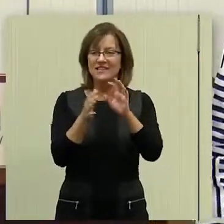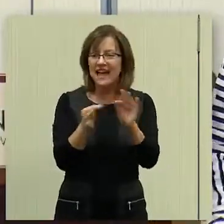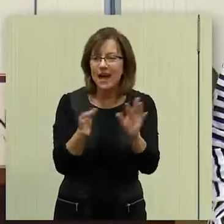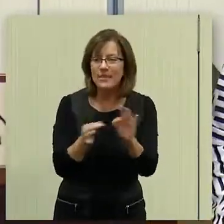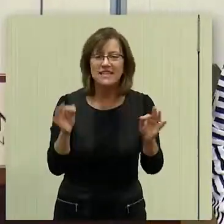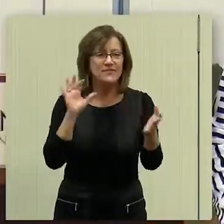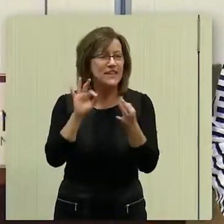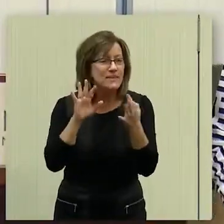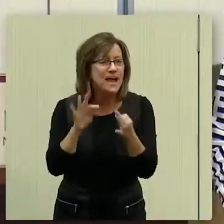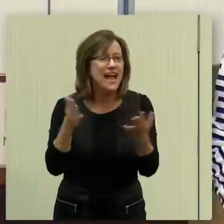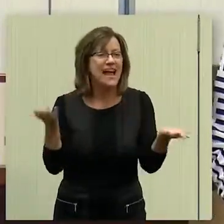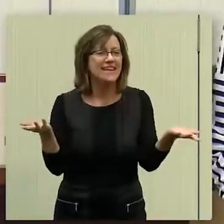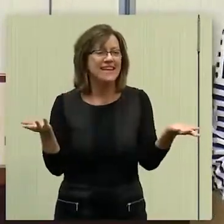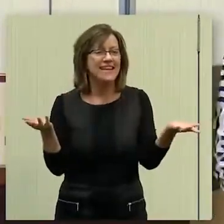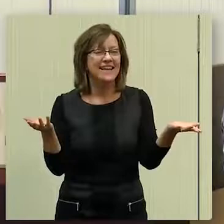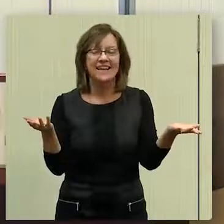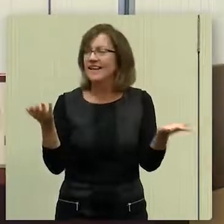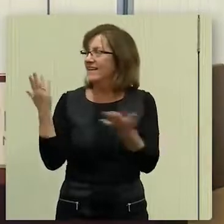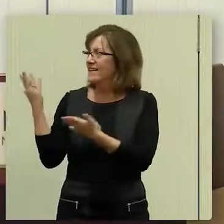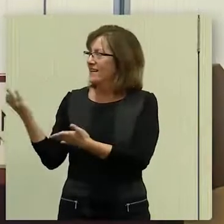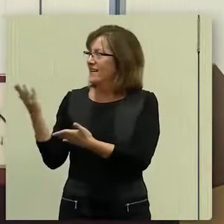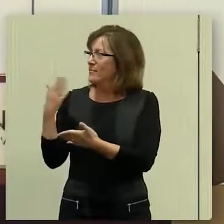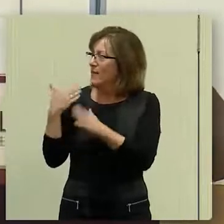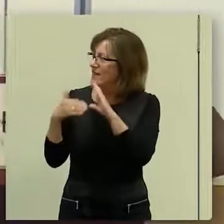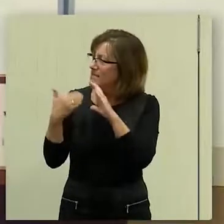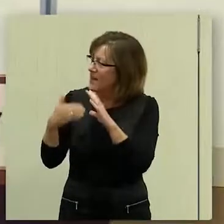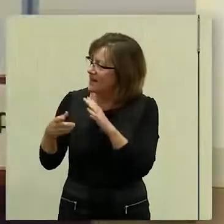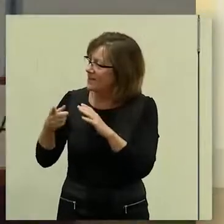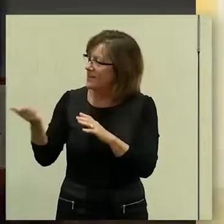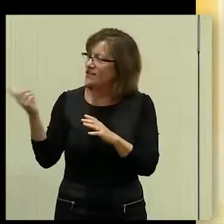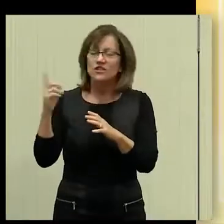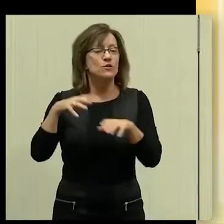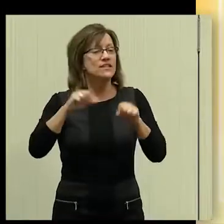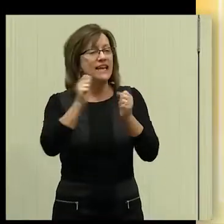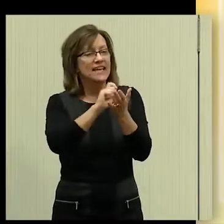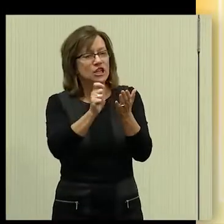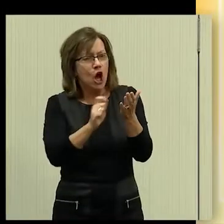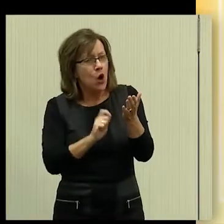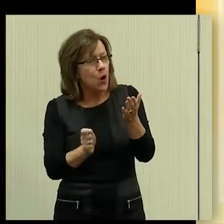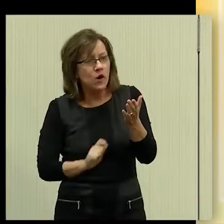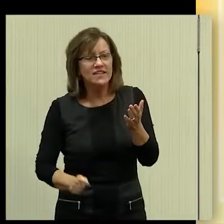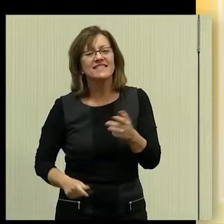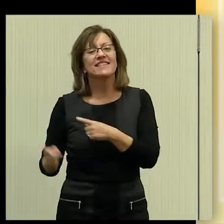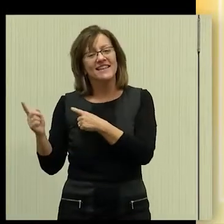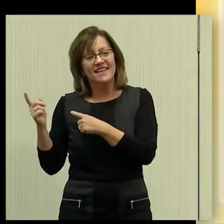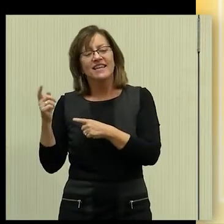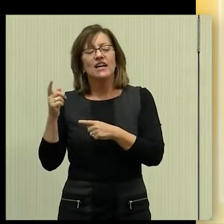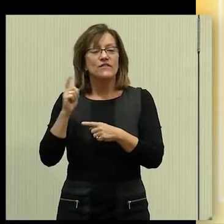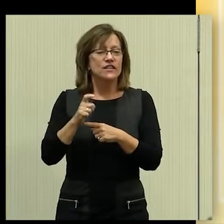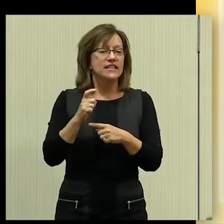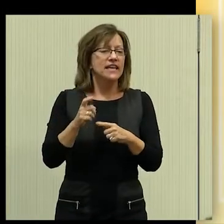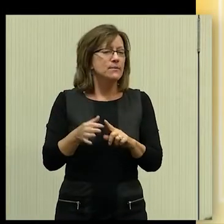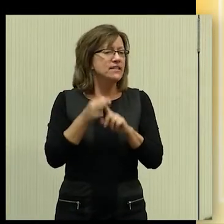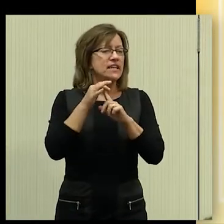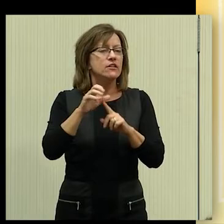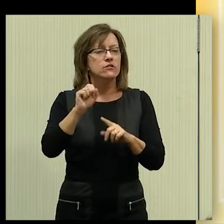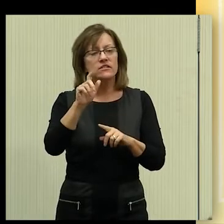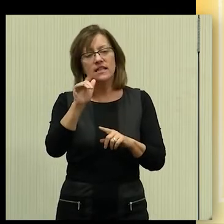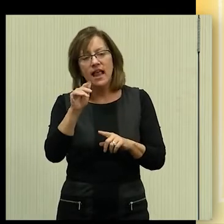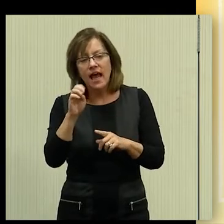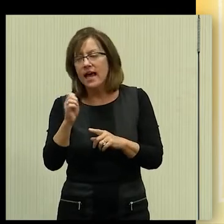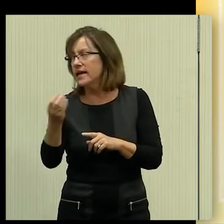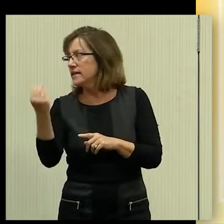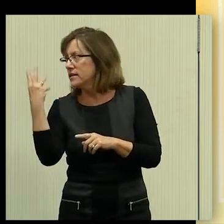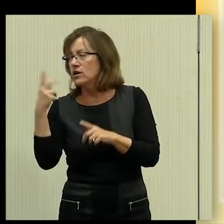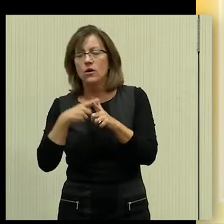comments, feedback. There's my email. Those of you that were taking notes rapidly on something, if you need a particular slide or need